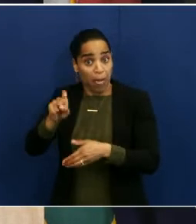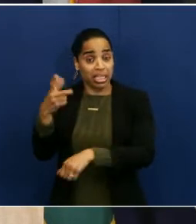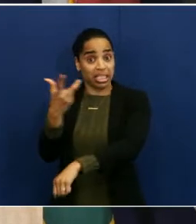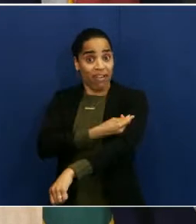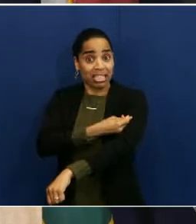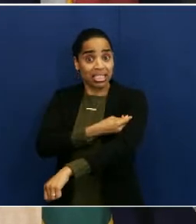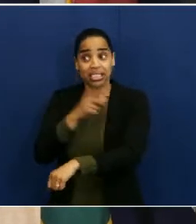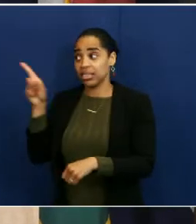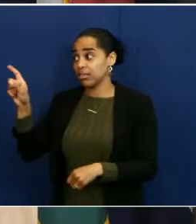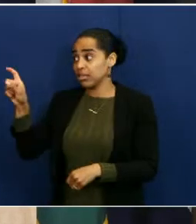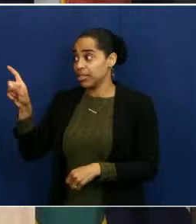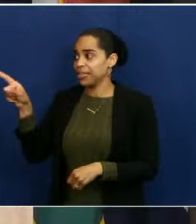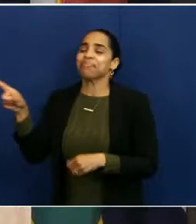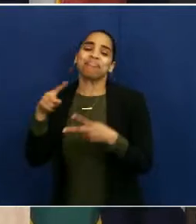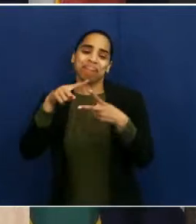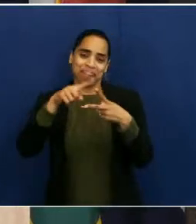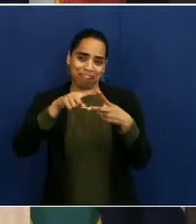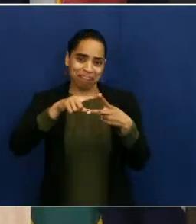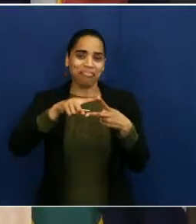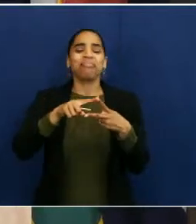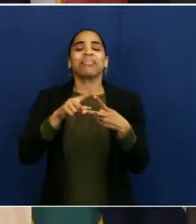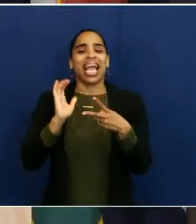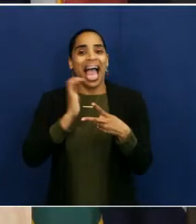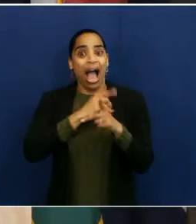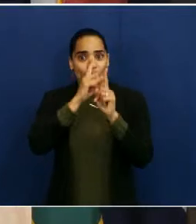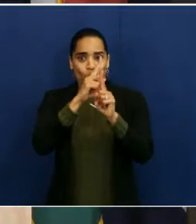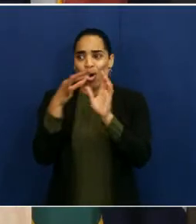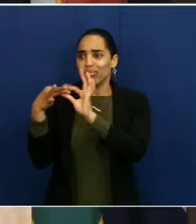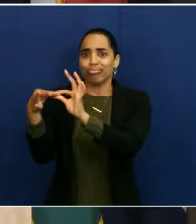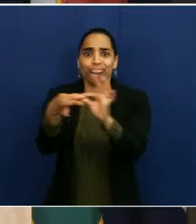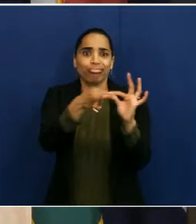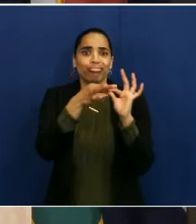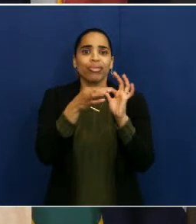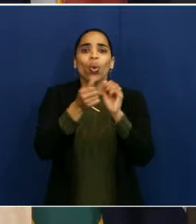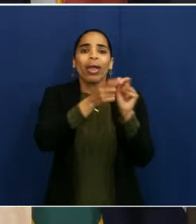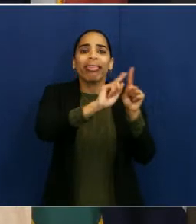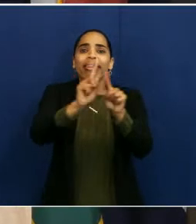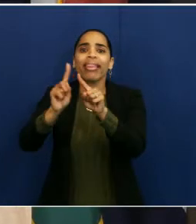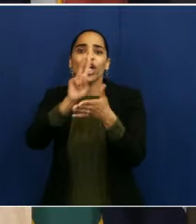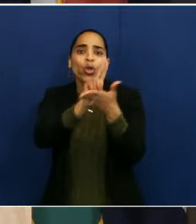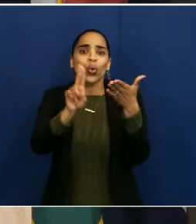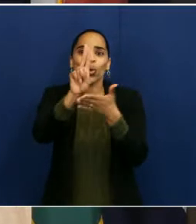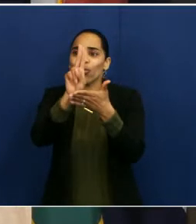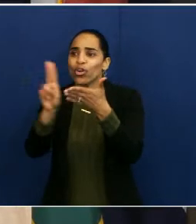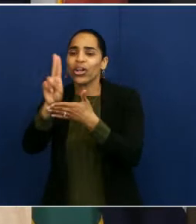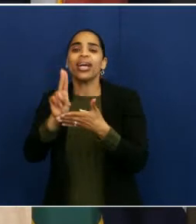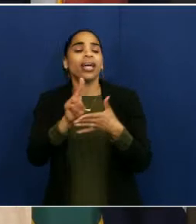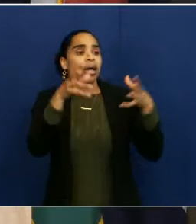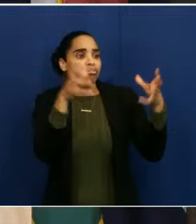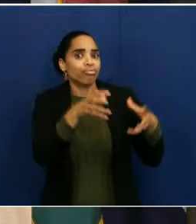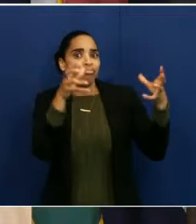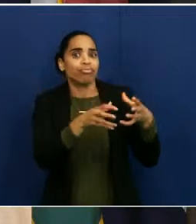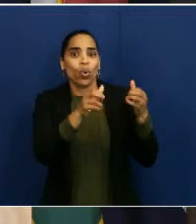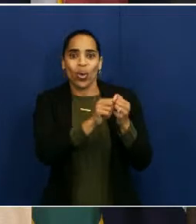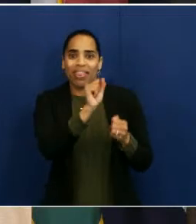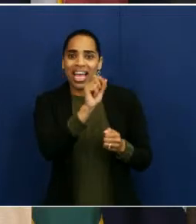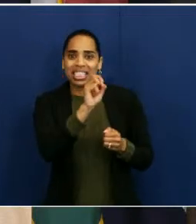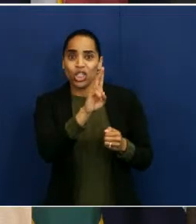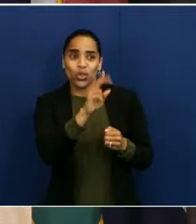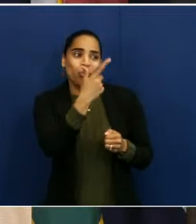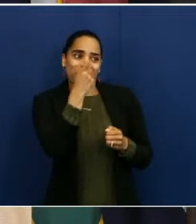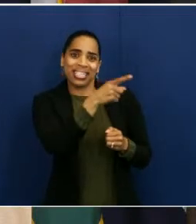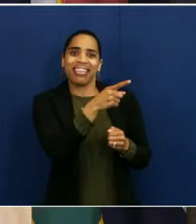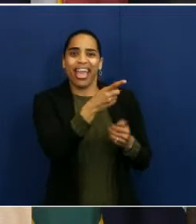So the first question is, we are working with all of the universities. We meet regular with SDSU because they had the